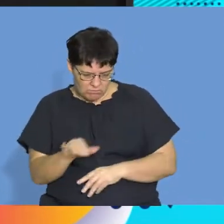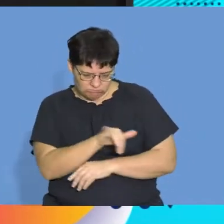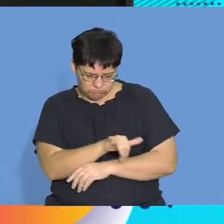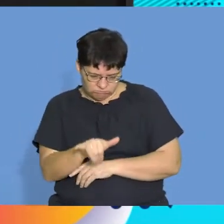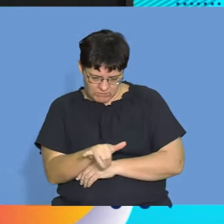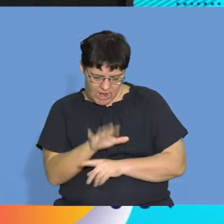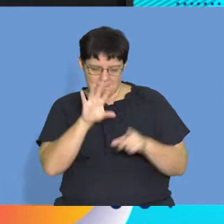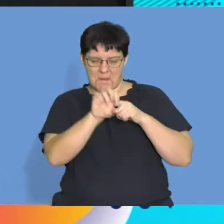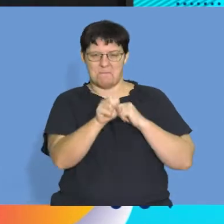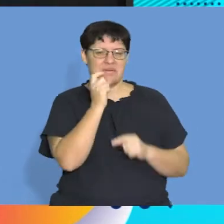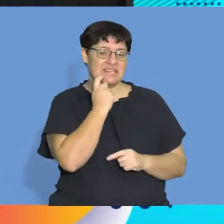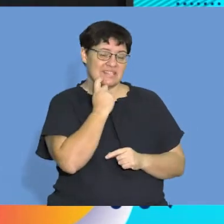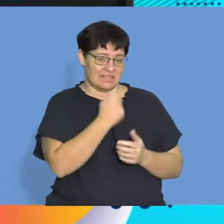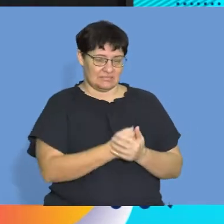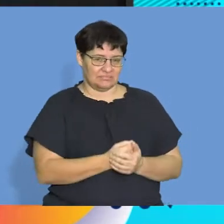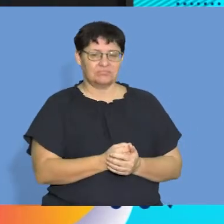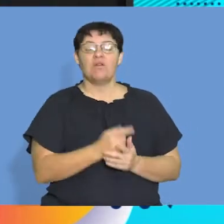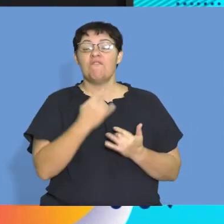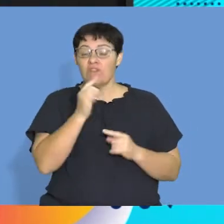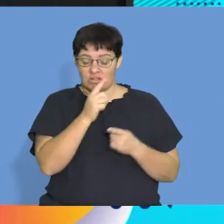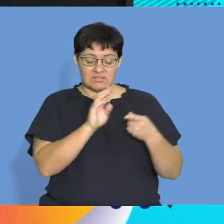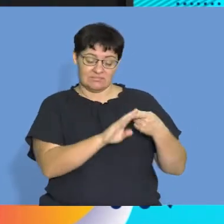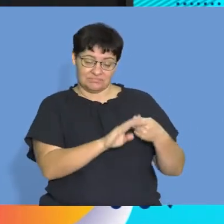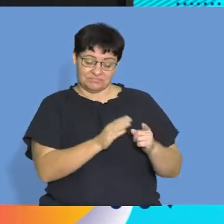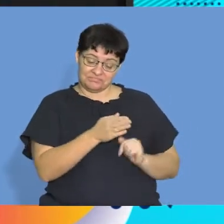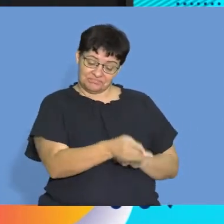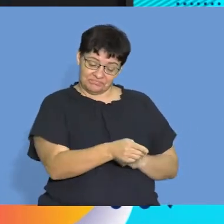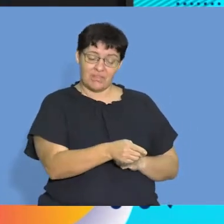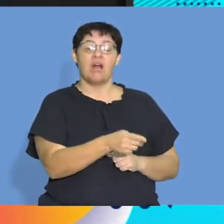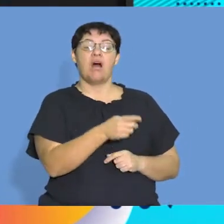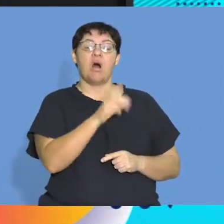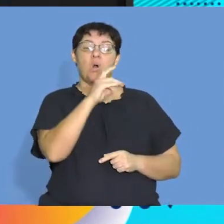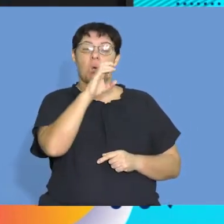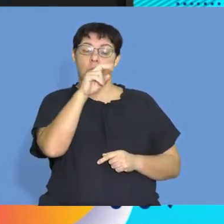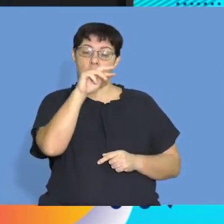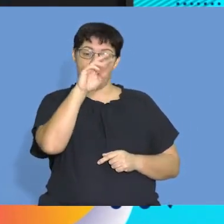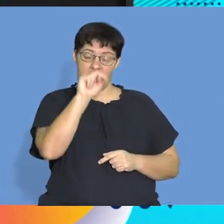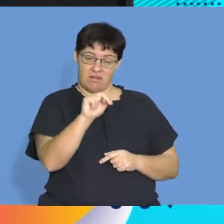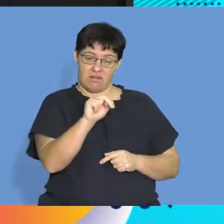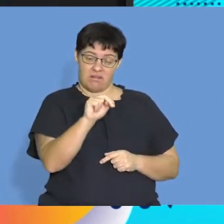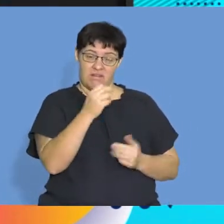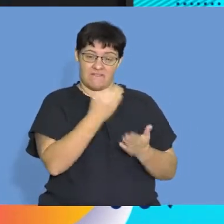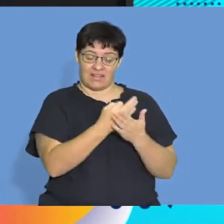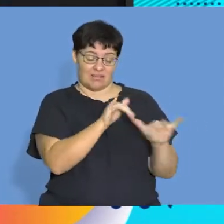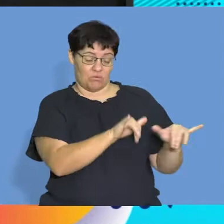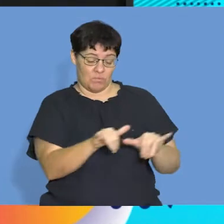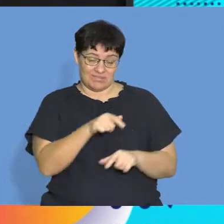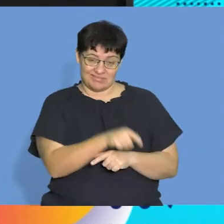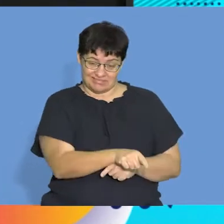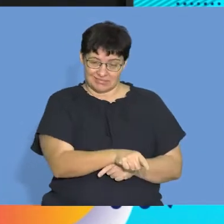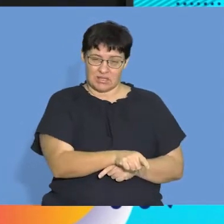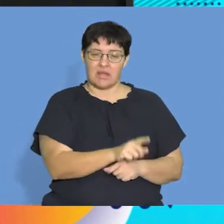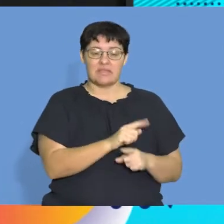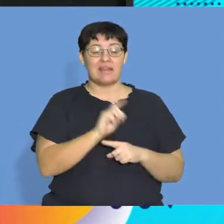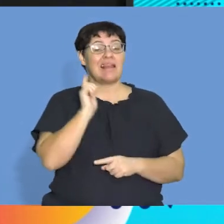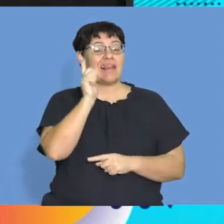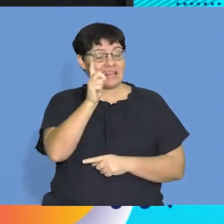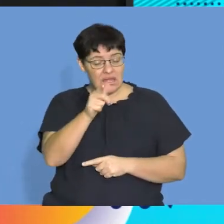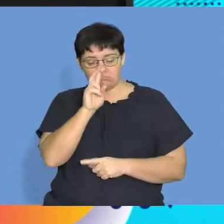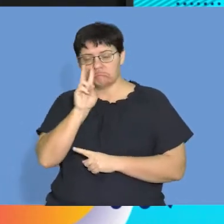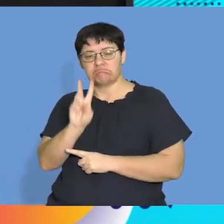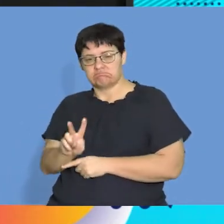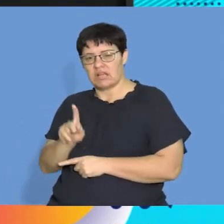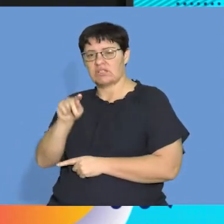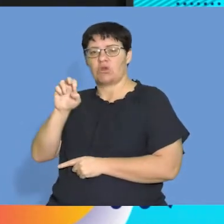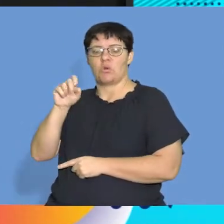let's just look at what a common factor is first, and then later on we're also going to look at what is a trinomial,